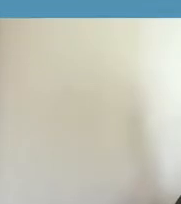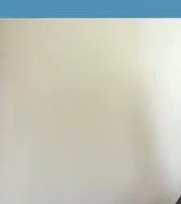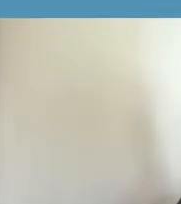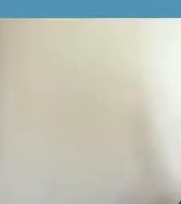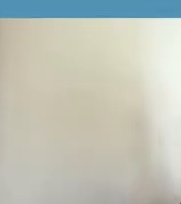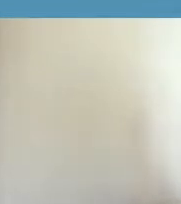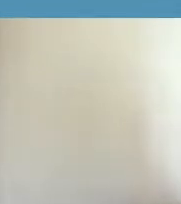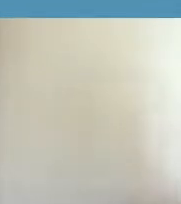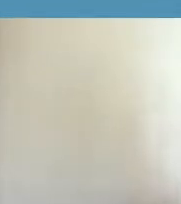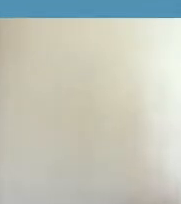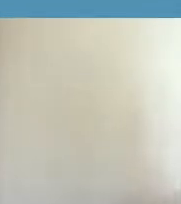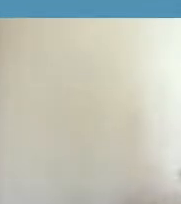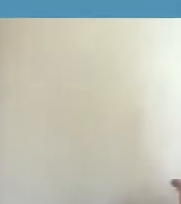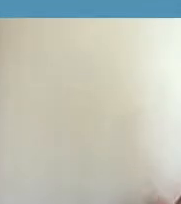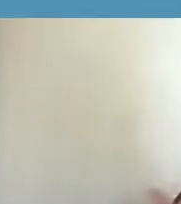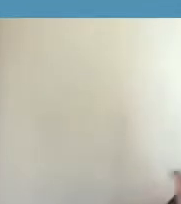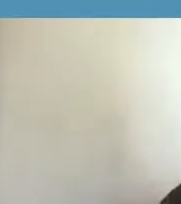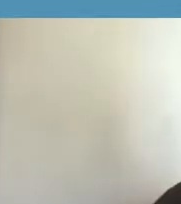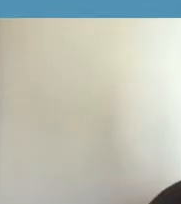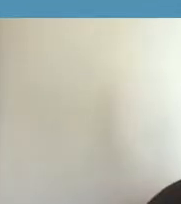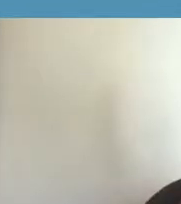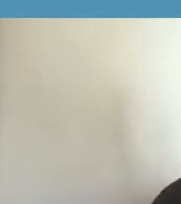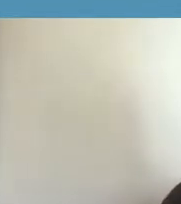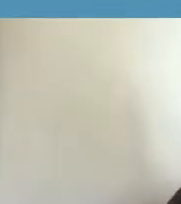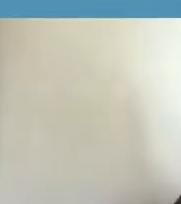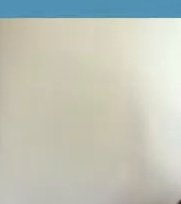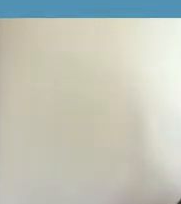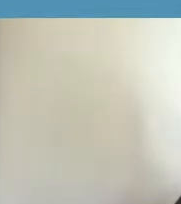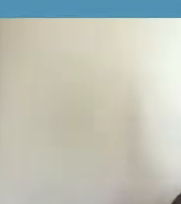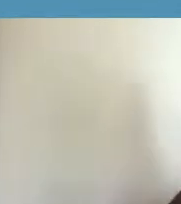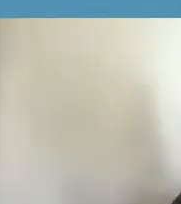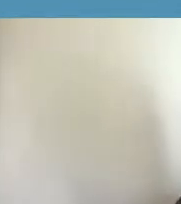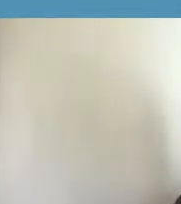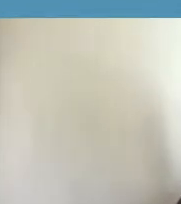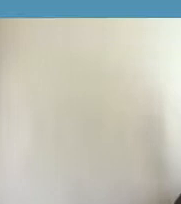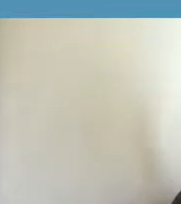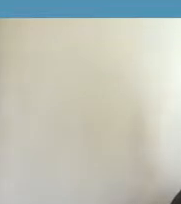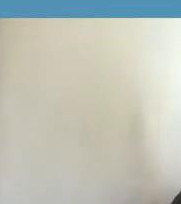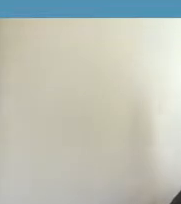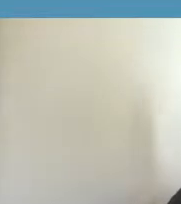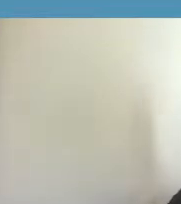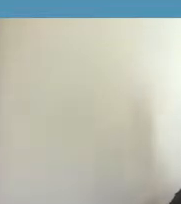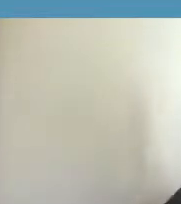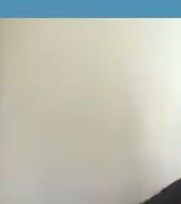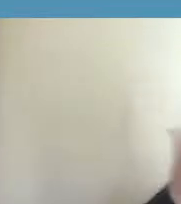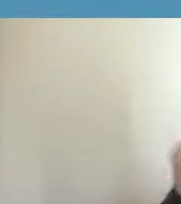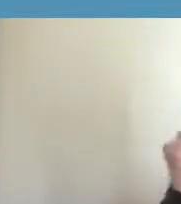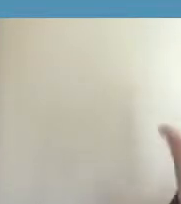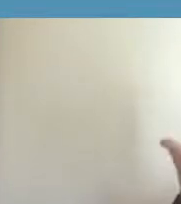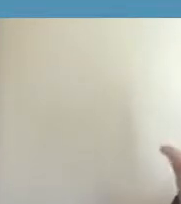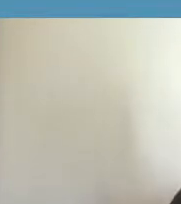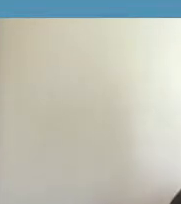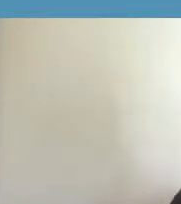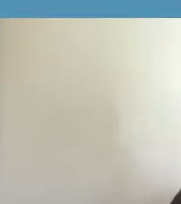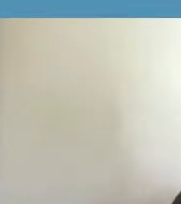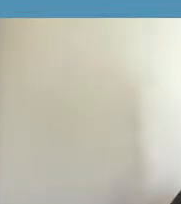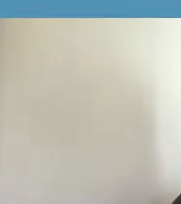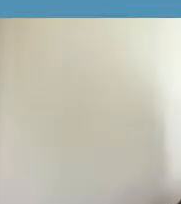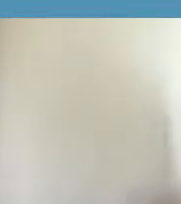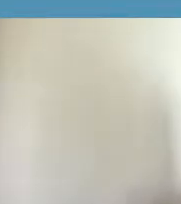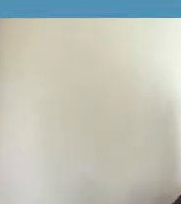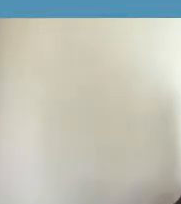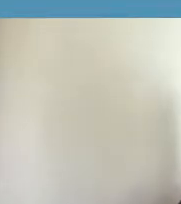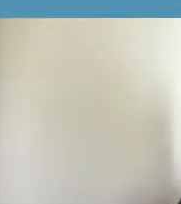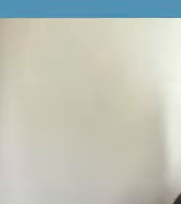Good morning or good afternoon, depending on where you are joining us from, and a warm welcome to all. You have joined the third